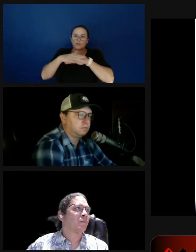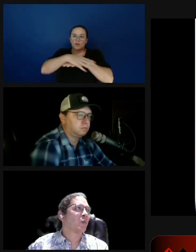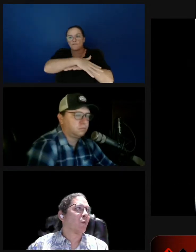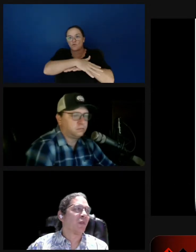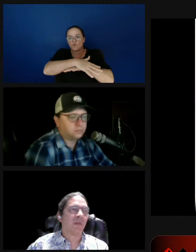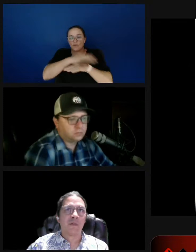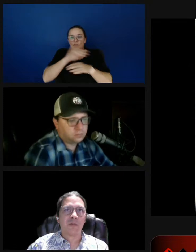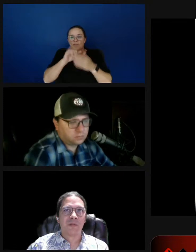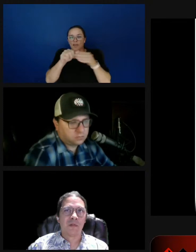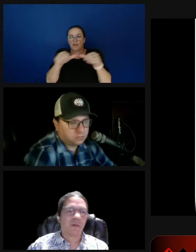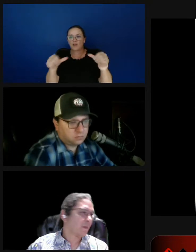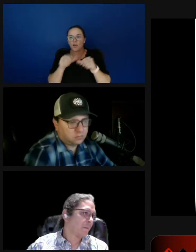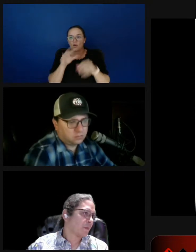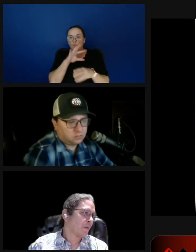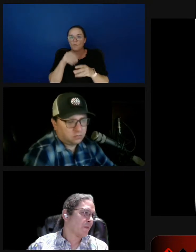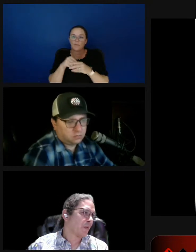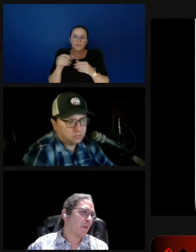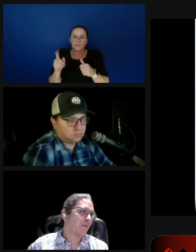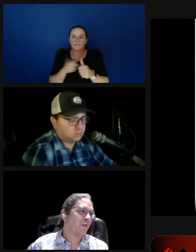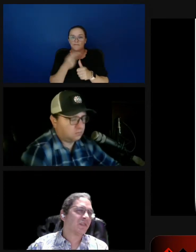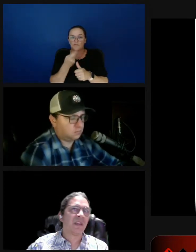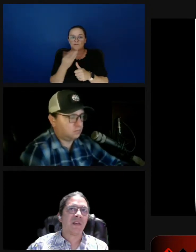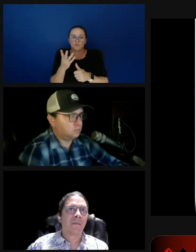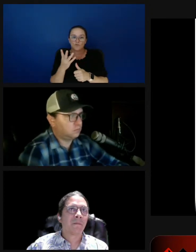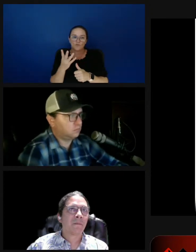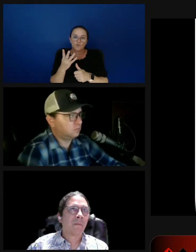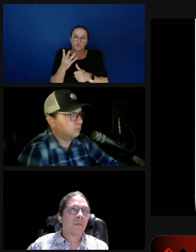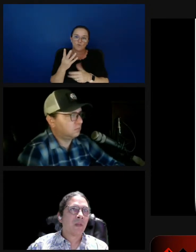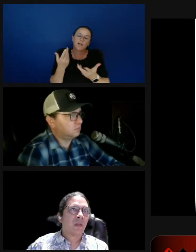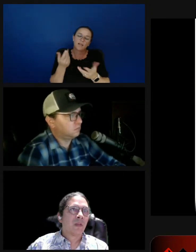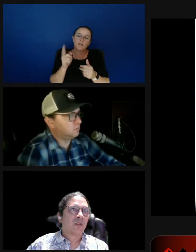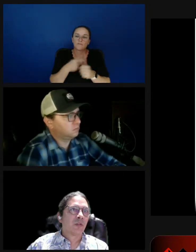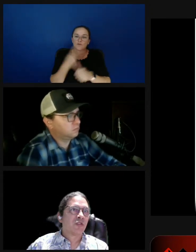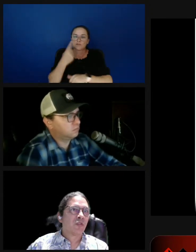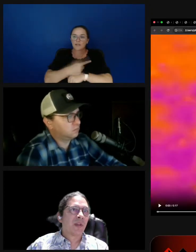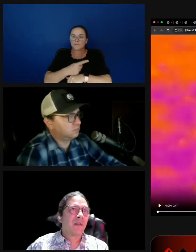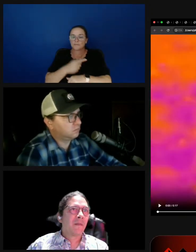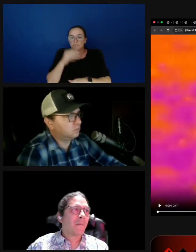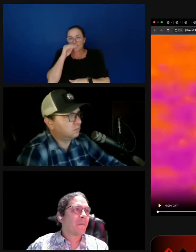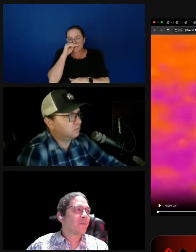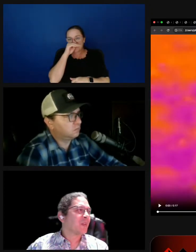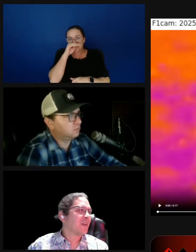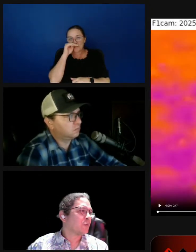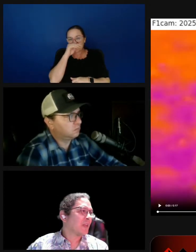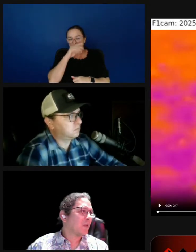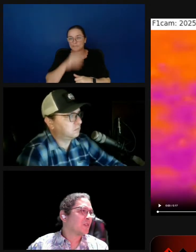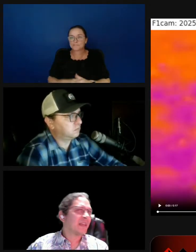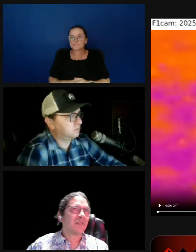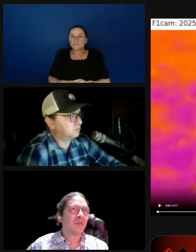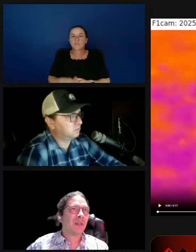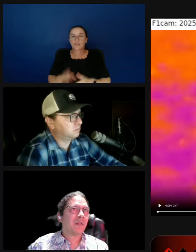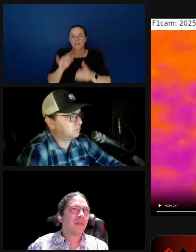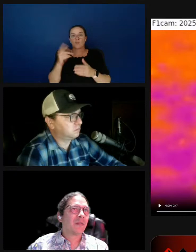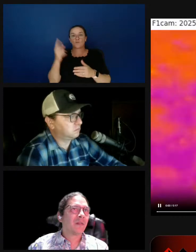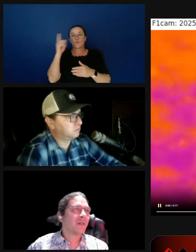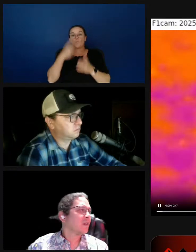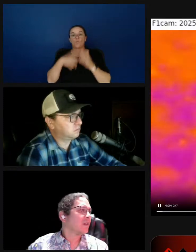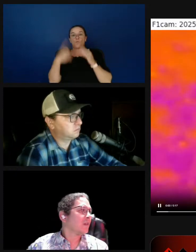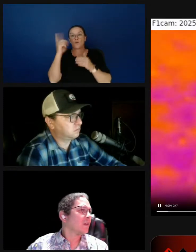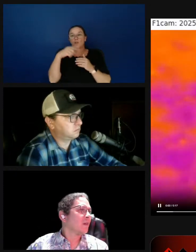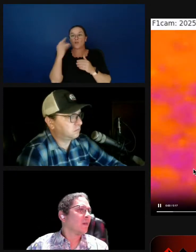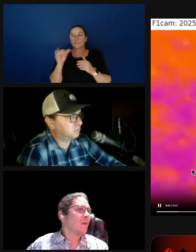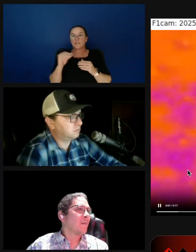area within the first day here. So let's zoom it in. Here's what that looks like zoomed in.